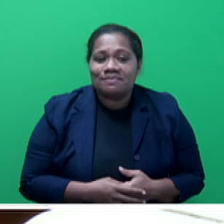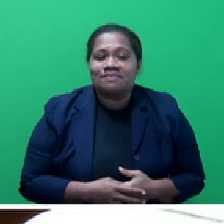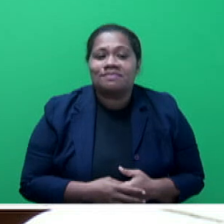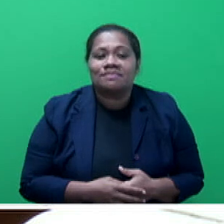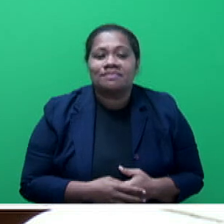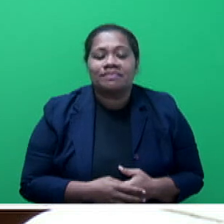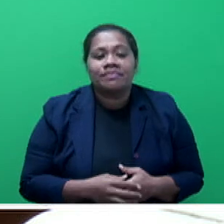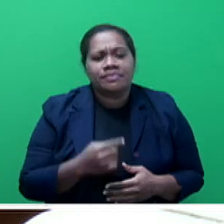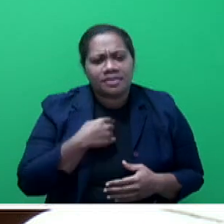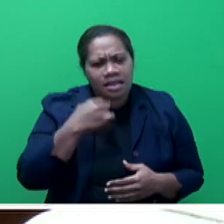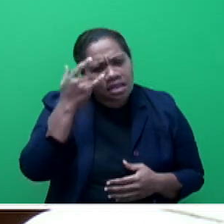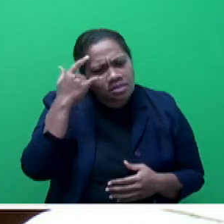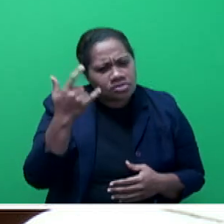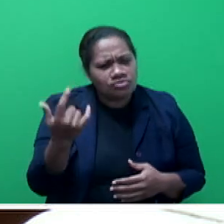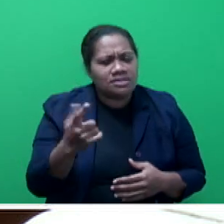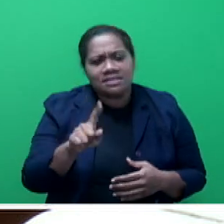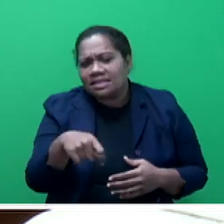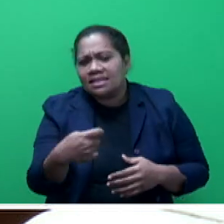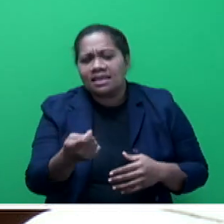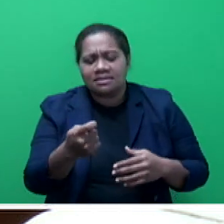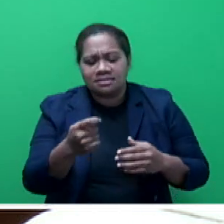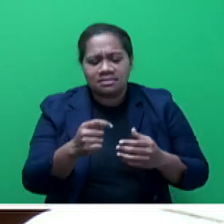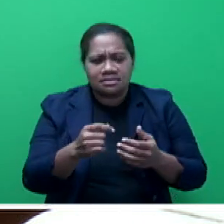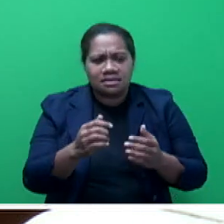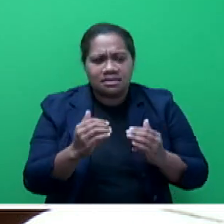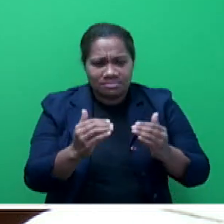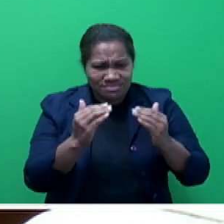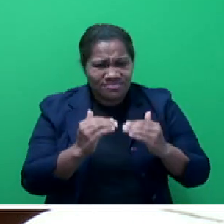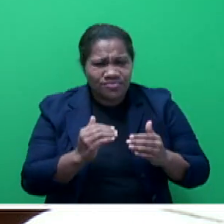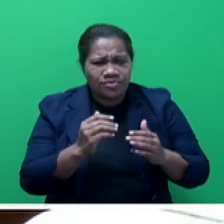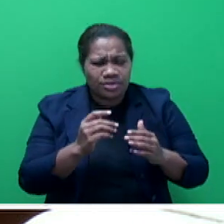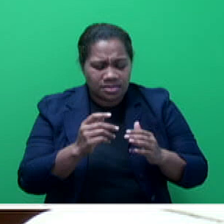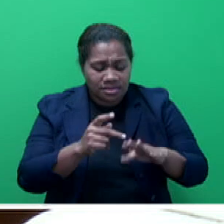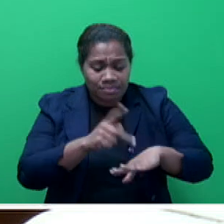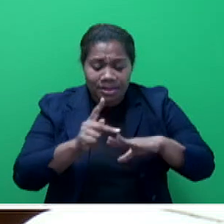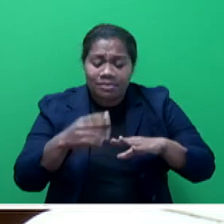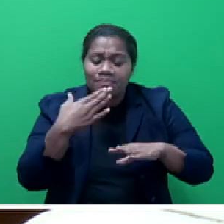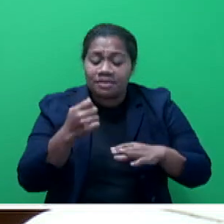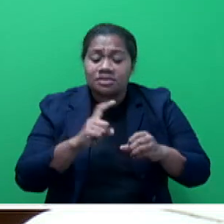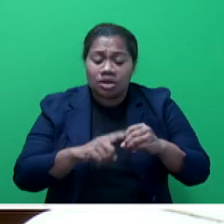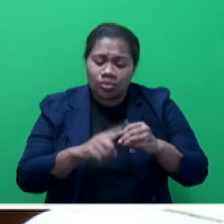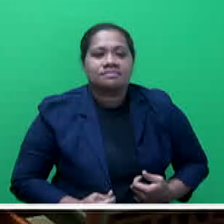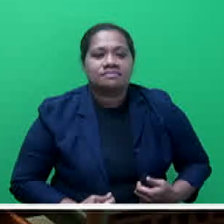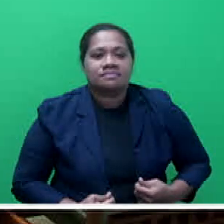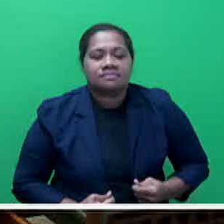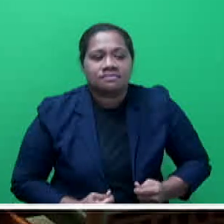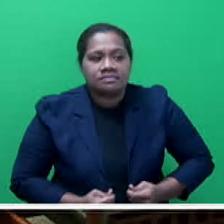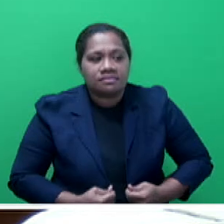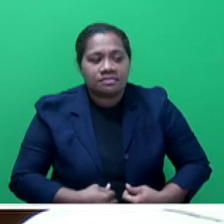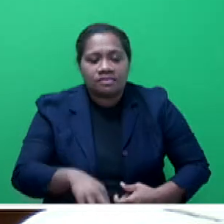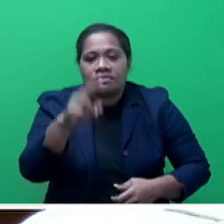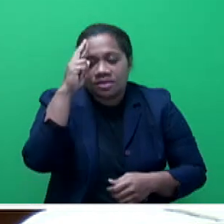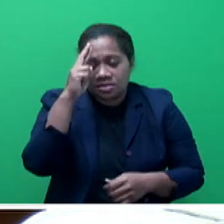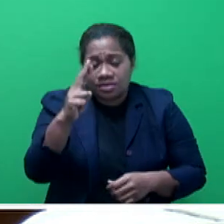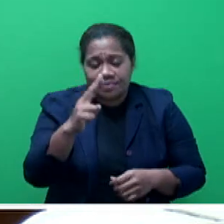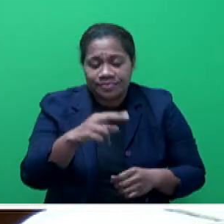Speaker, I suggest that in the next session of Parliament, they rephrase the question, and then I'm happy to answer. We do